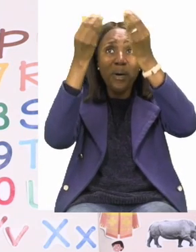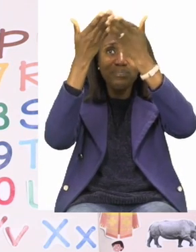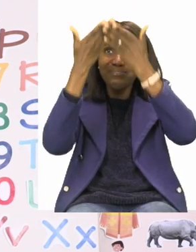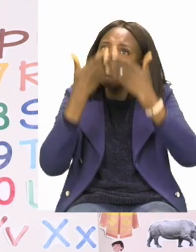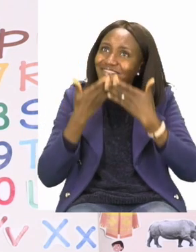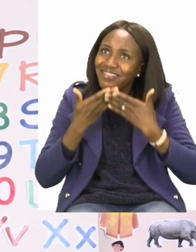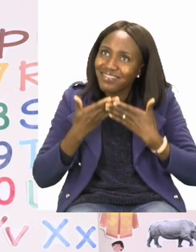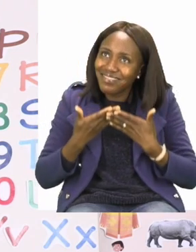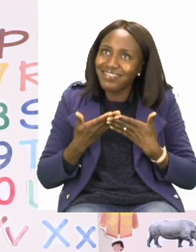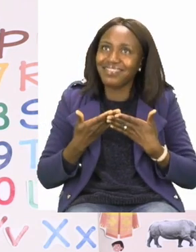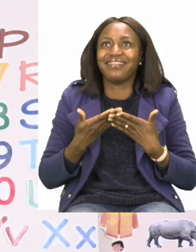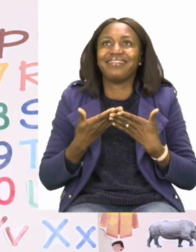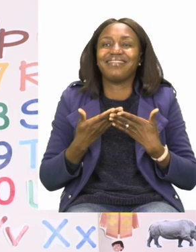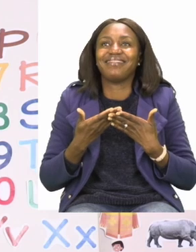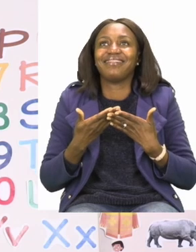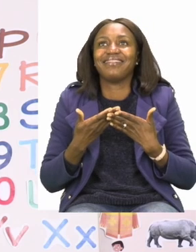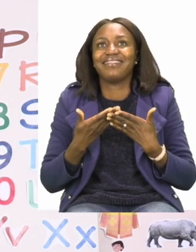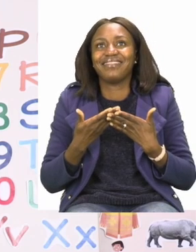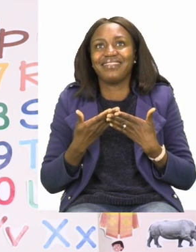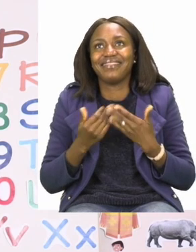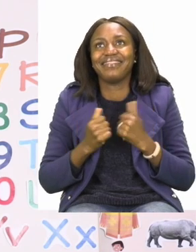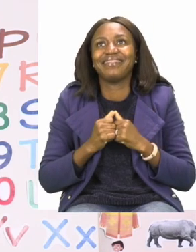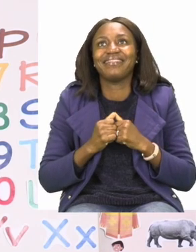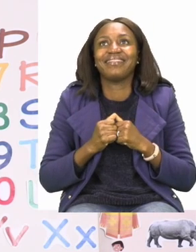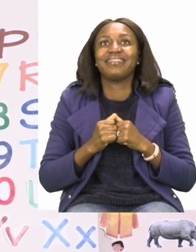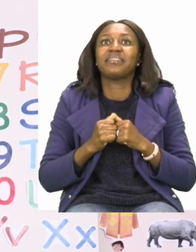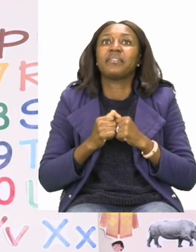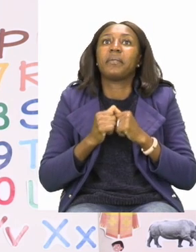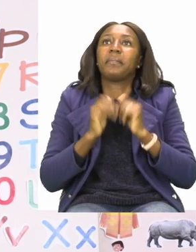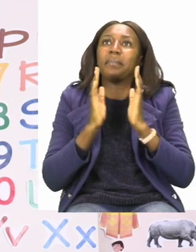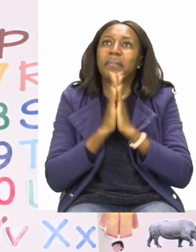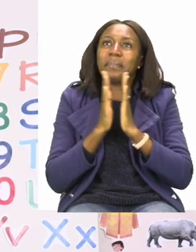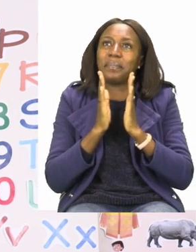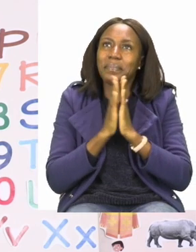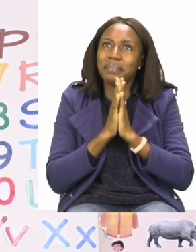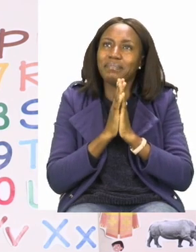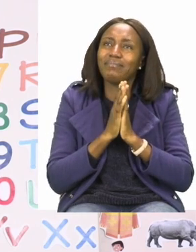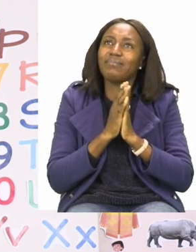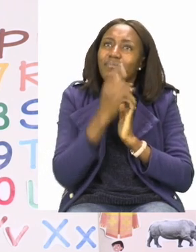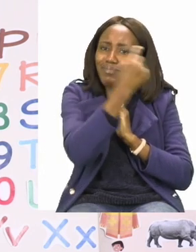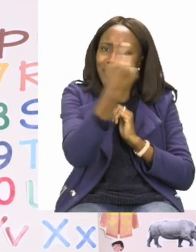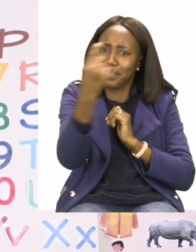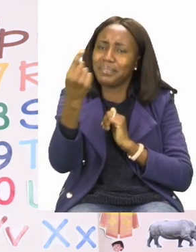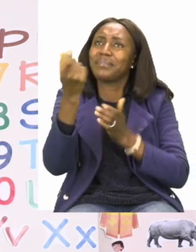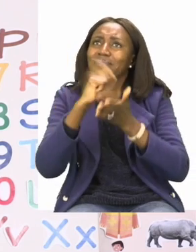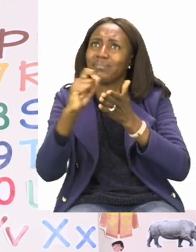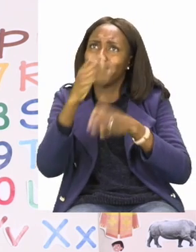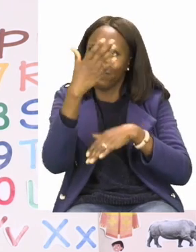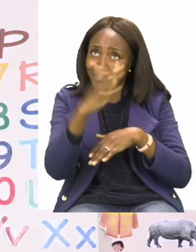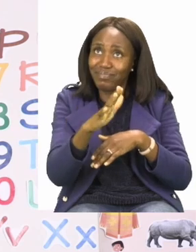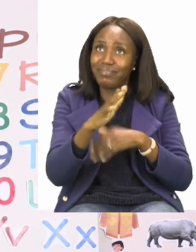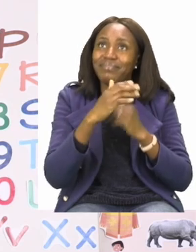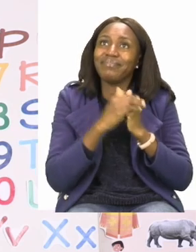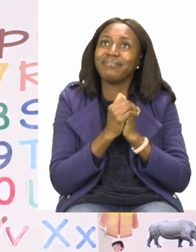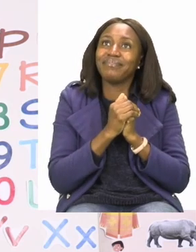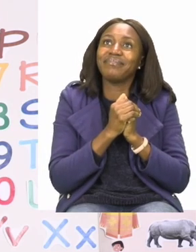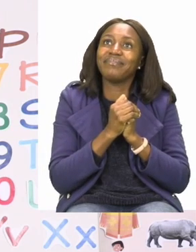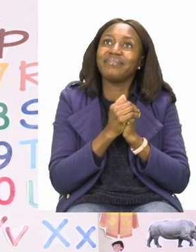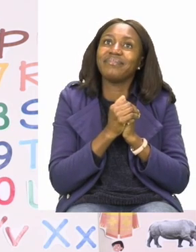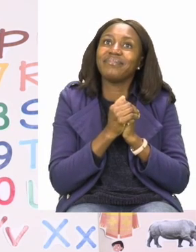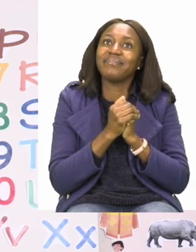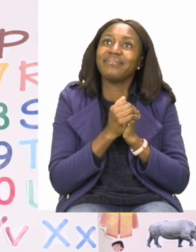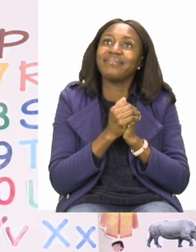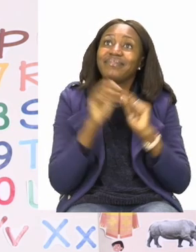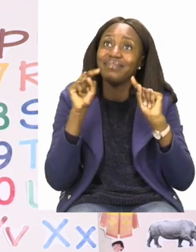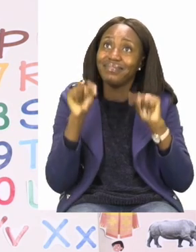adult to help you. But make sure that you finish your work by yourself. So now that we are done, it's time